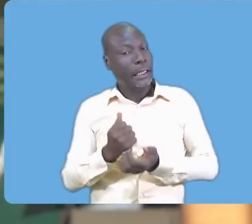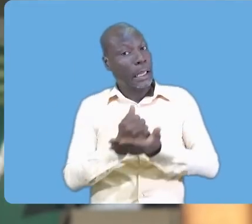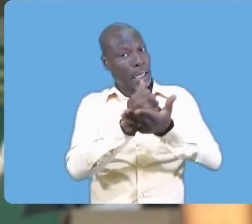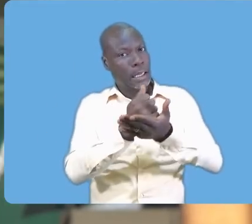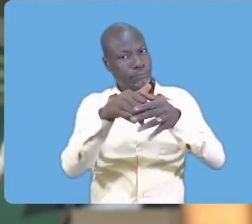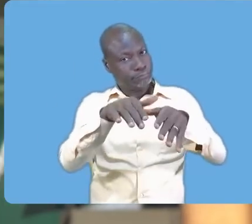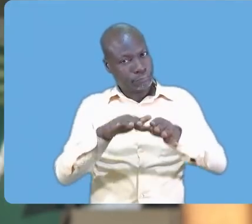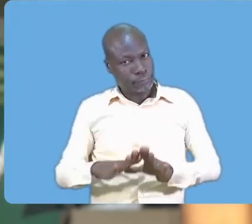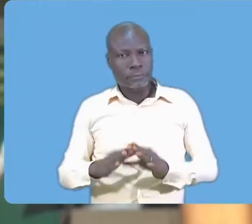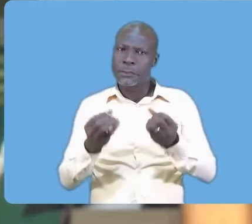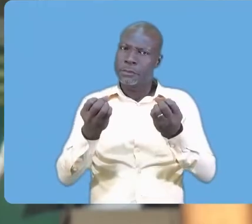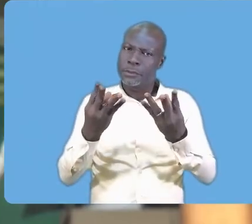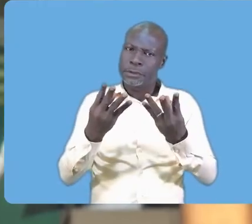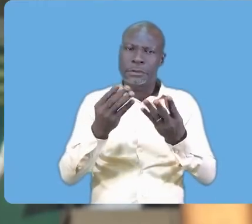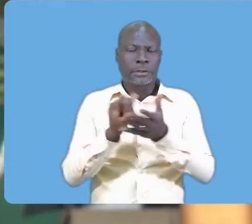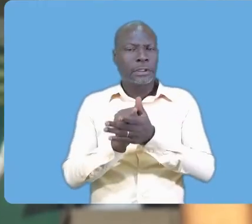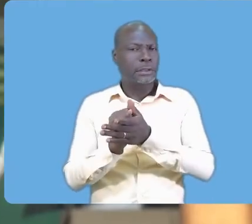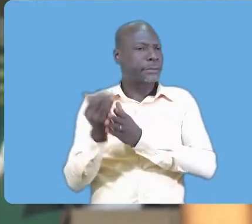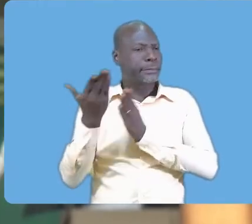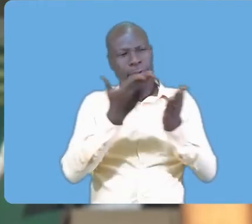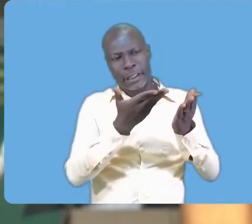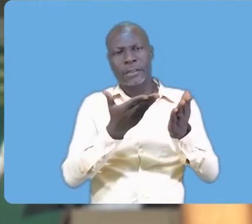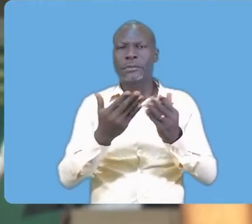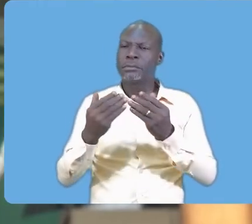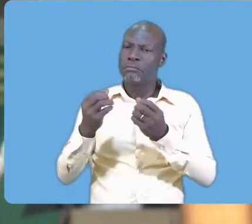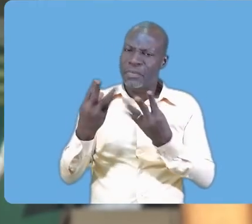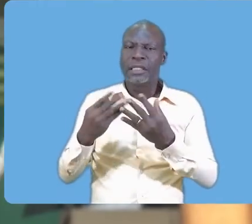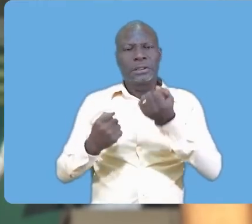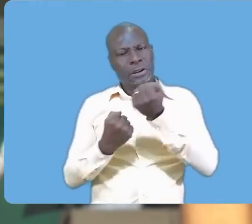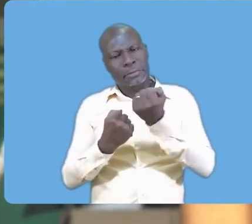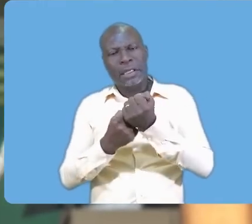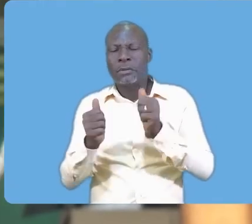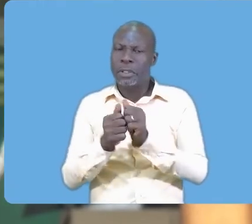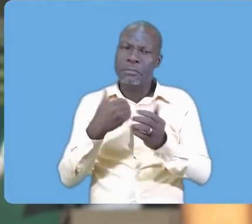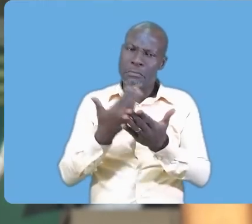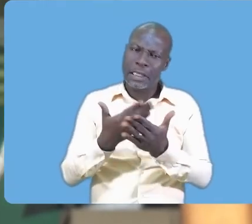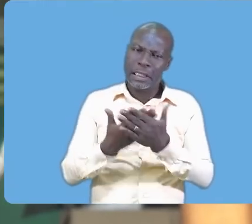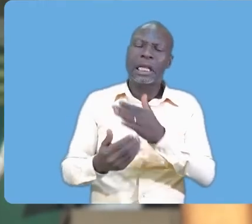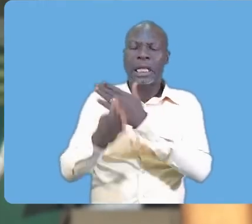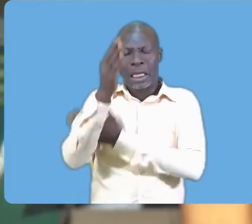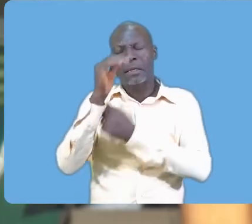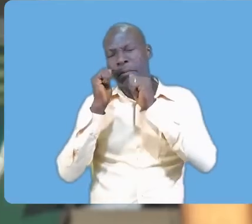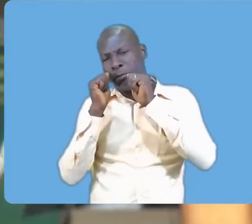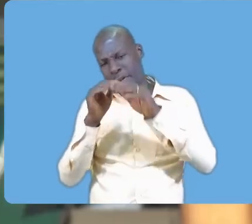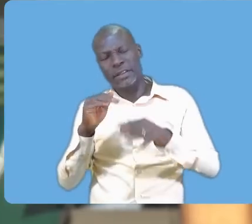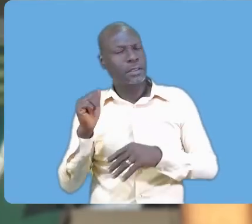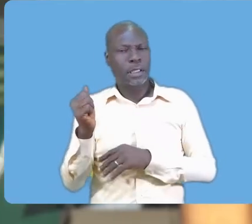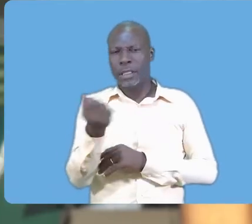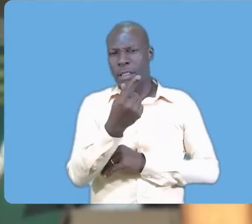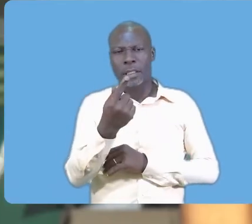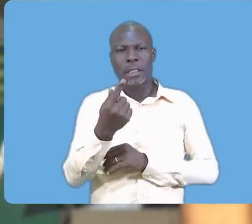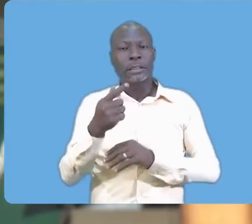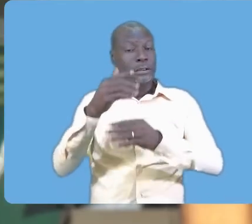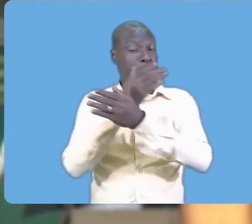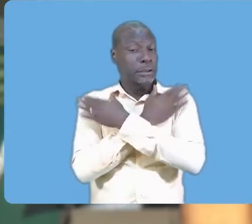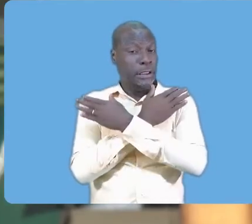mobile ewrade enhyra mo dodoo ayade ye nsika ebeboa ye ewrade enhyra ye nyina ende kwesiada